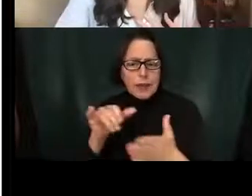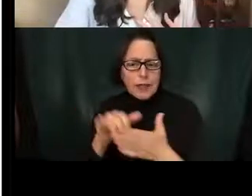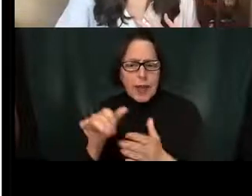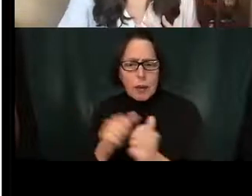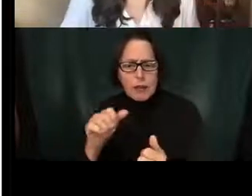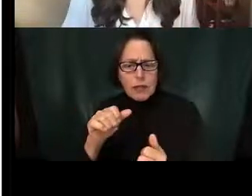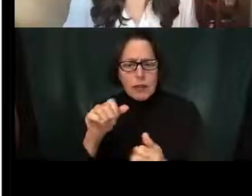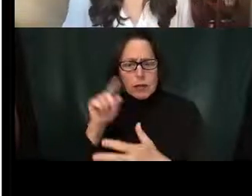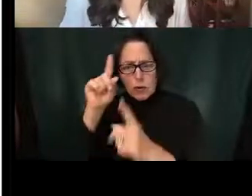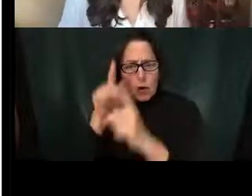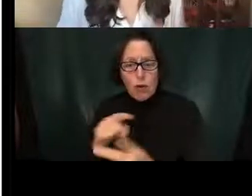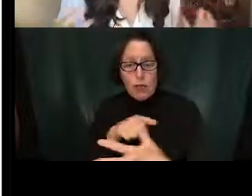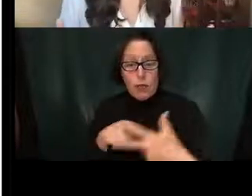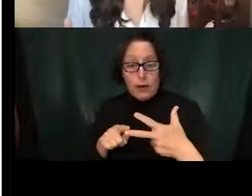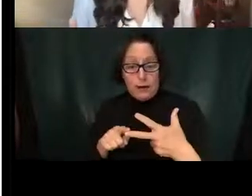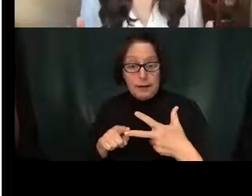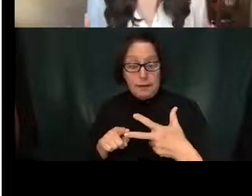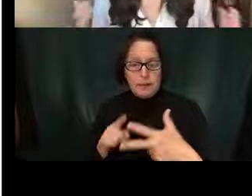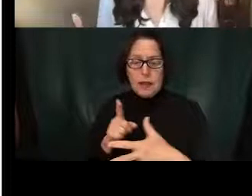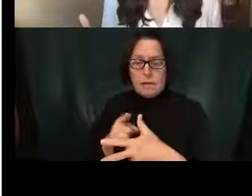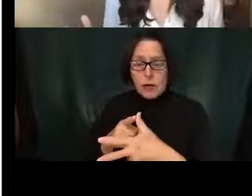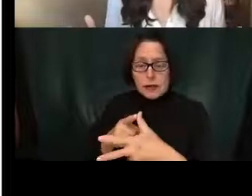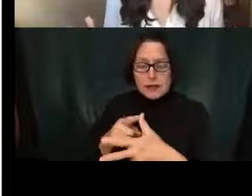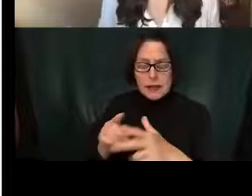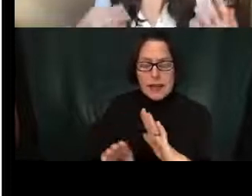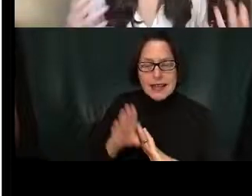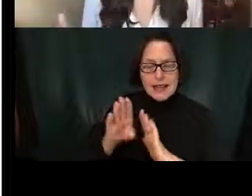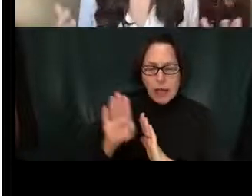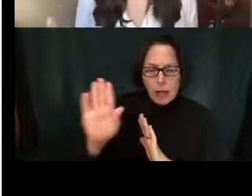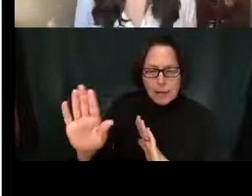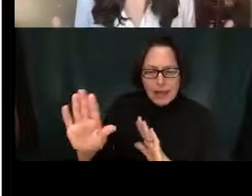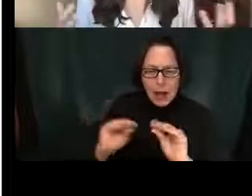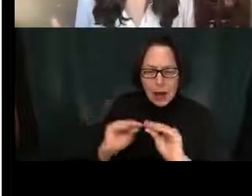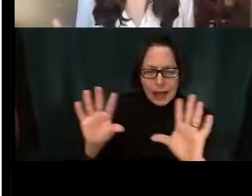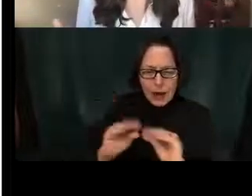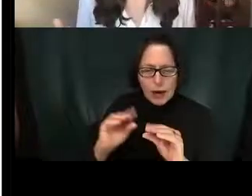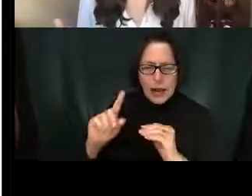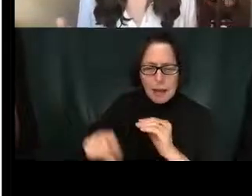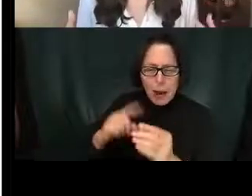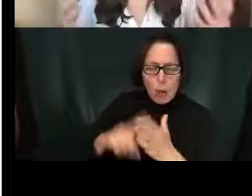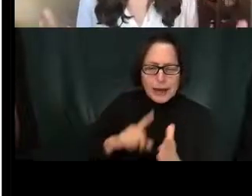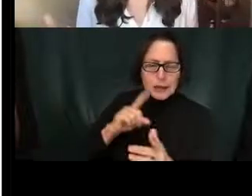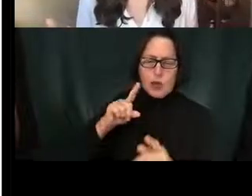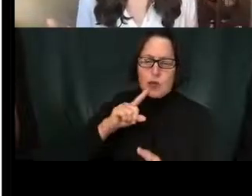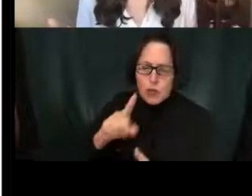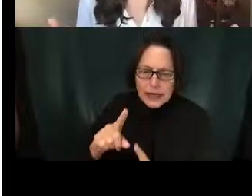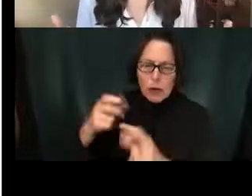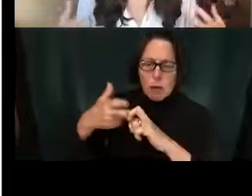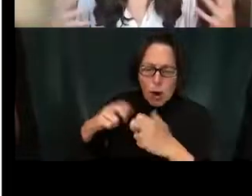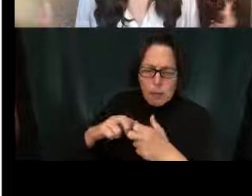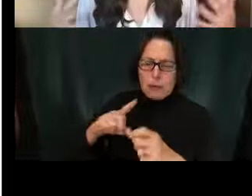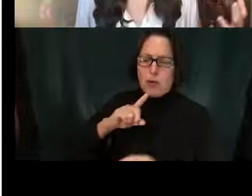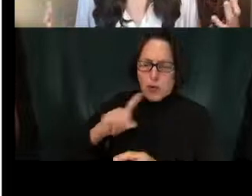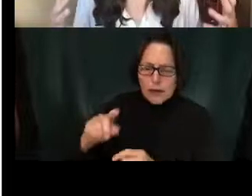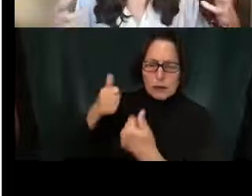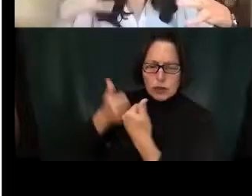three things. One is to develop clarity for the other person on the real challenge or problem that they're trying to solve.